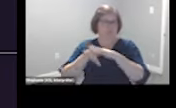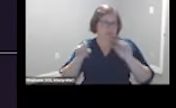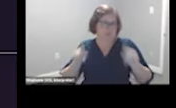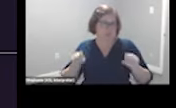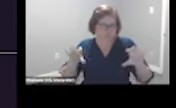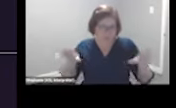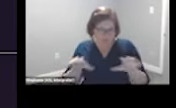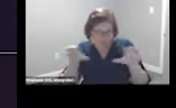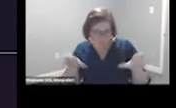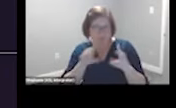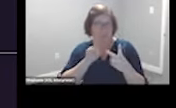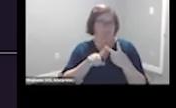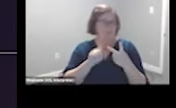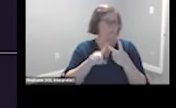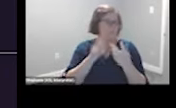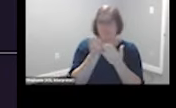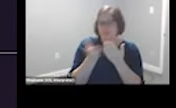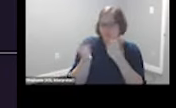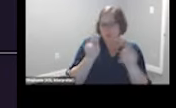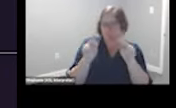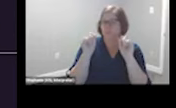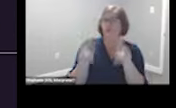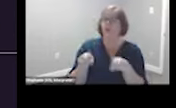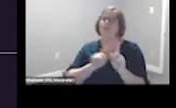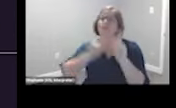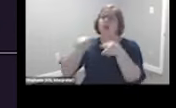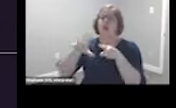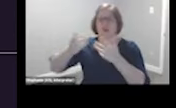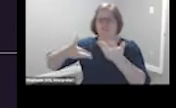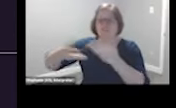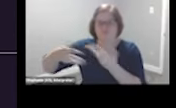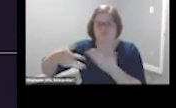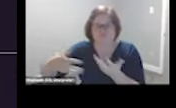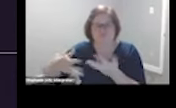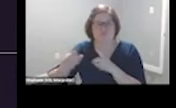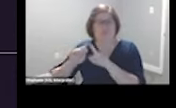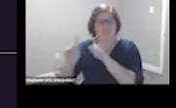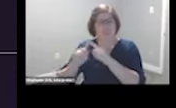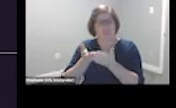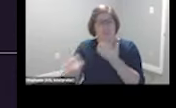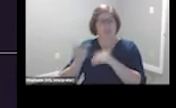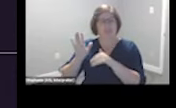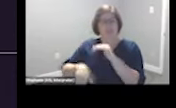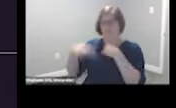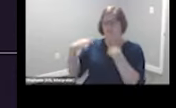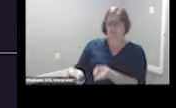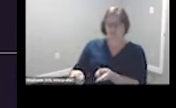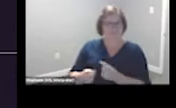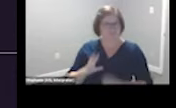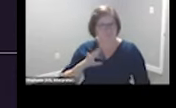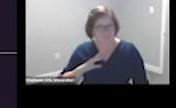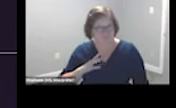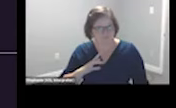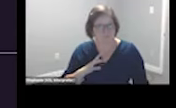activities and things that people can basically come along and interact with in different ways from what they would probably be used to. It's also good if there